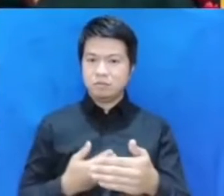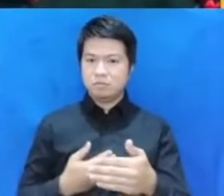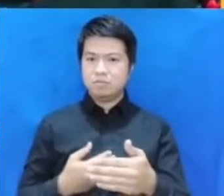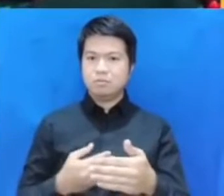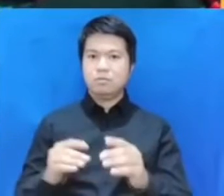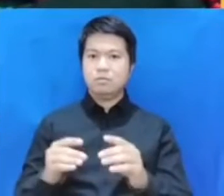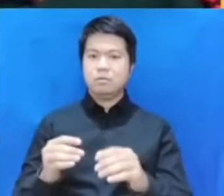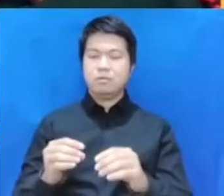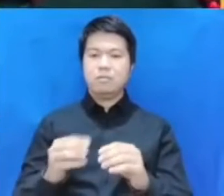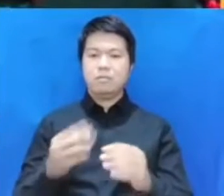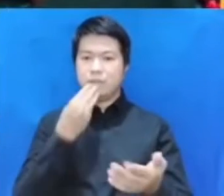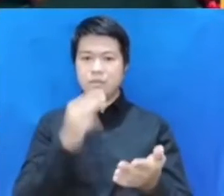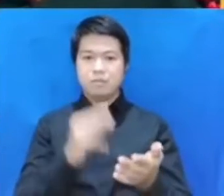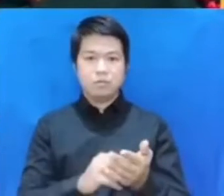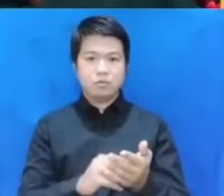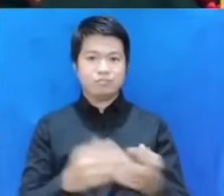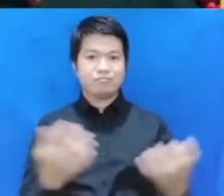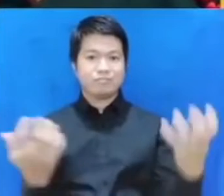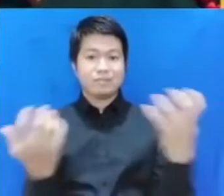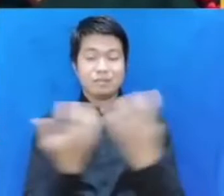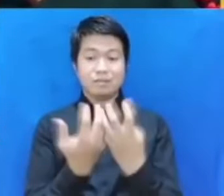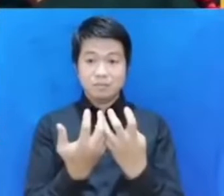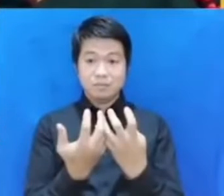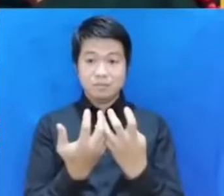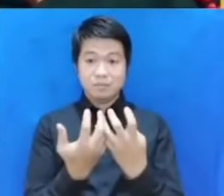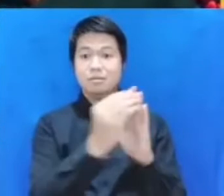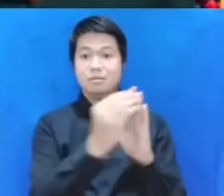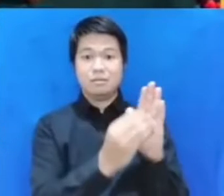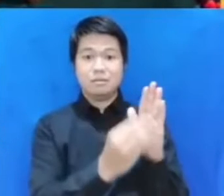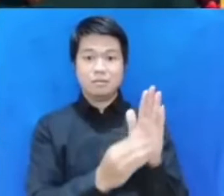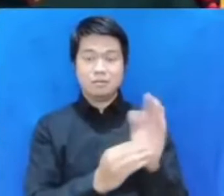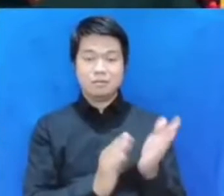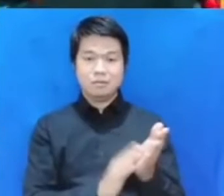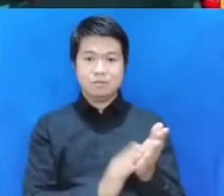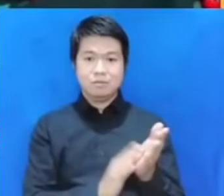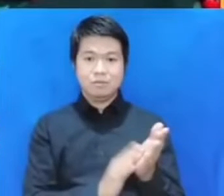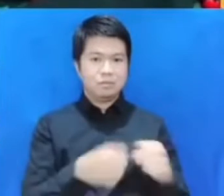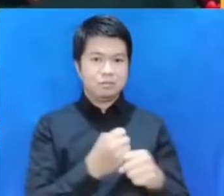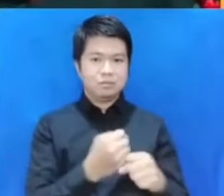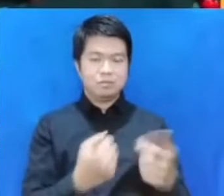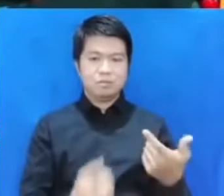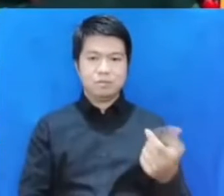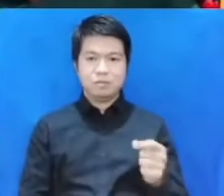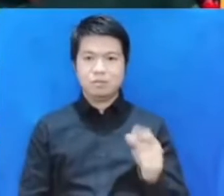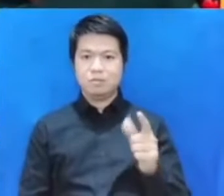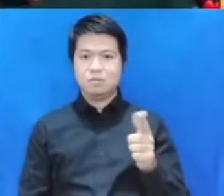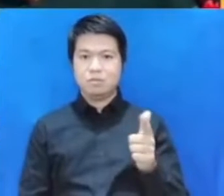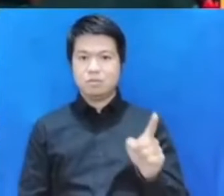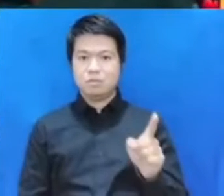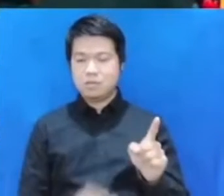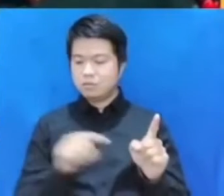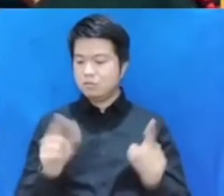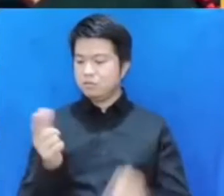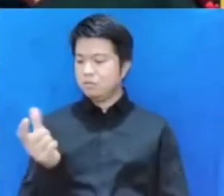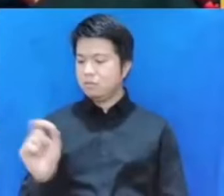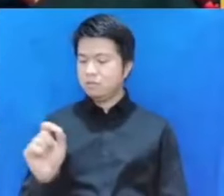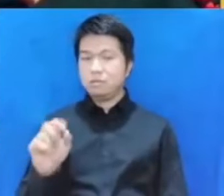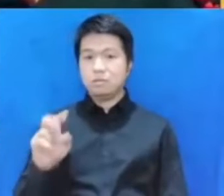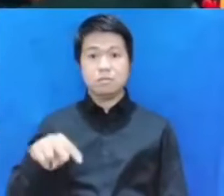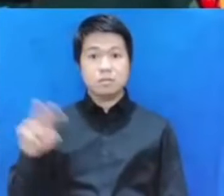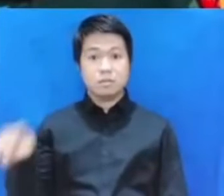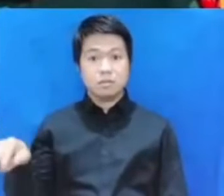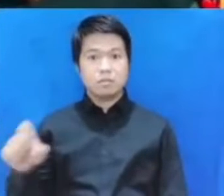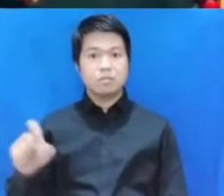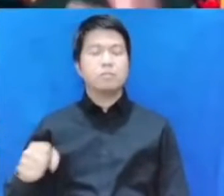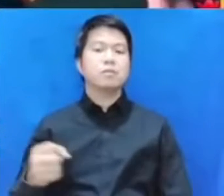indicators for school year 2021-2022, then they may submit them as